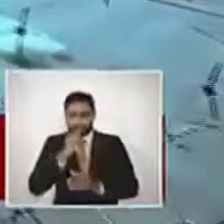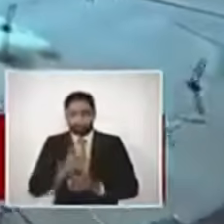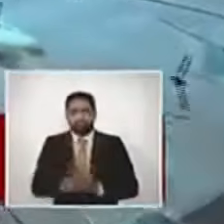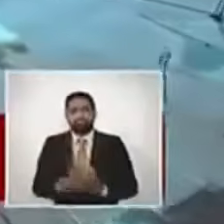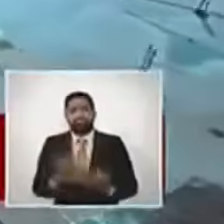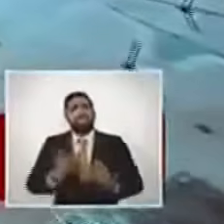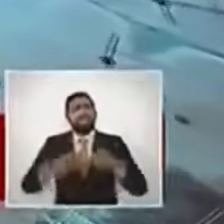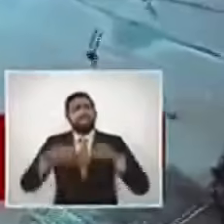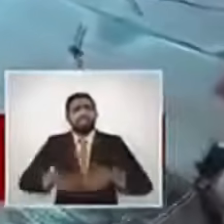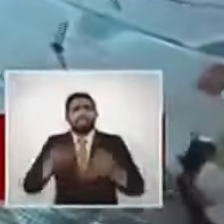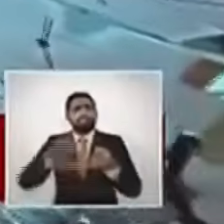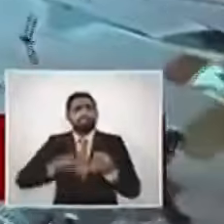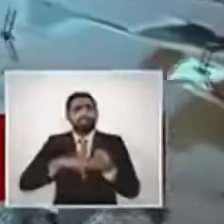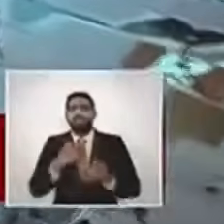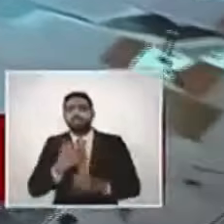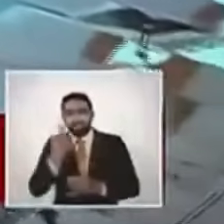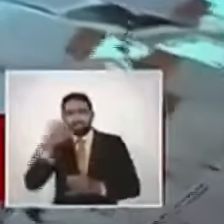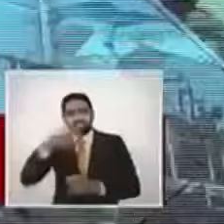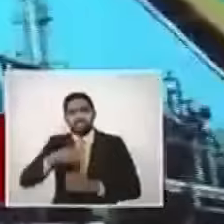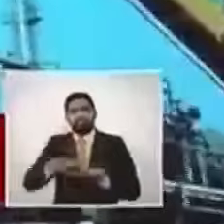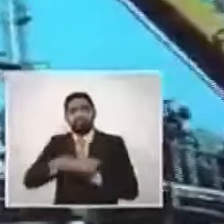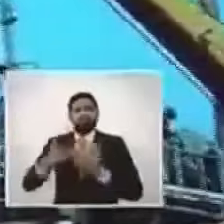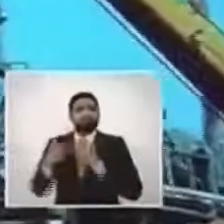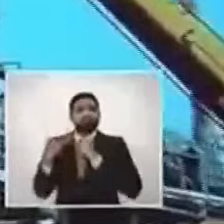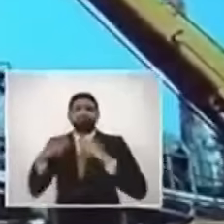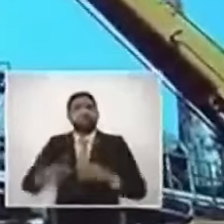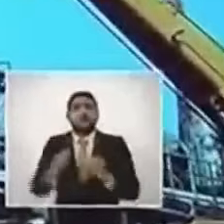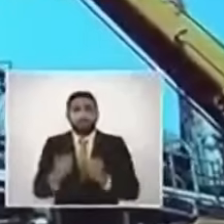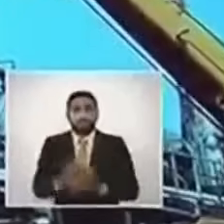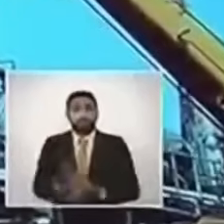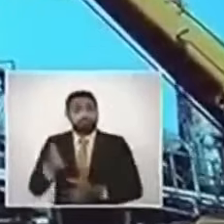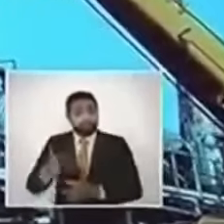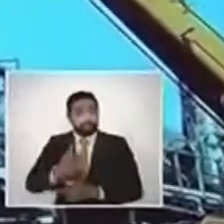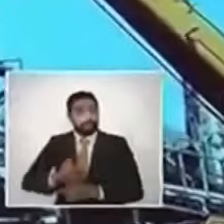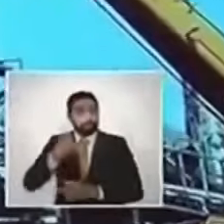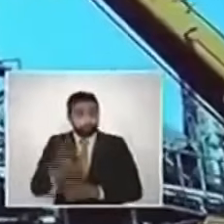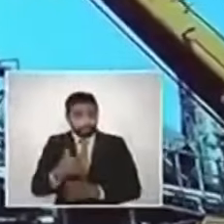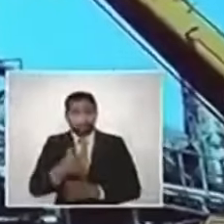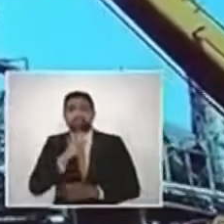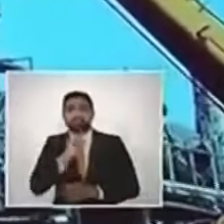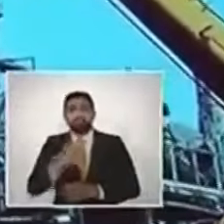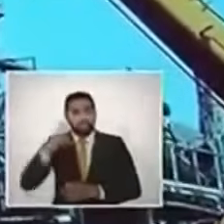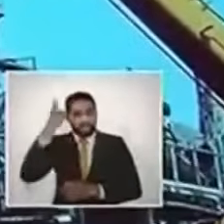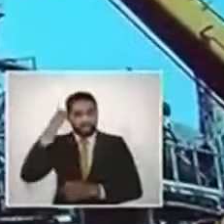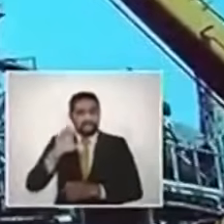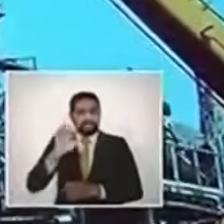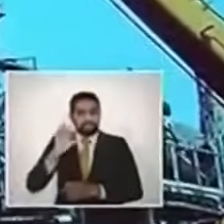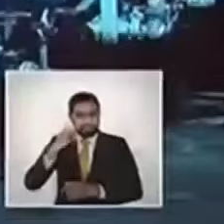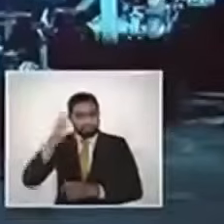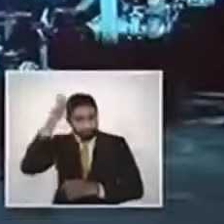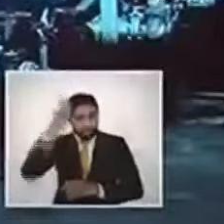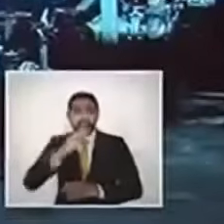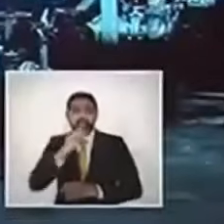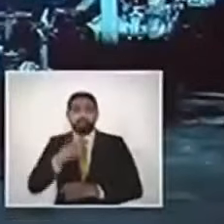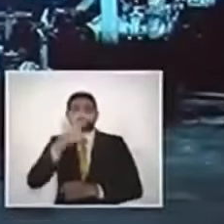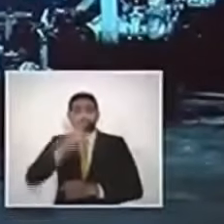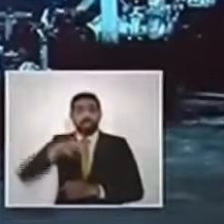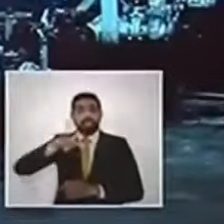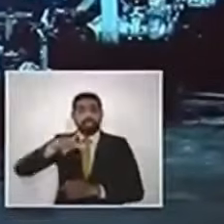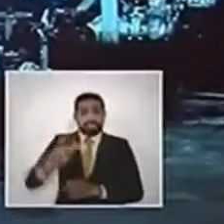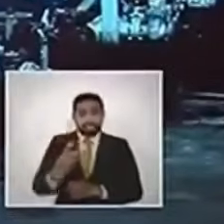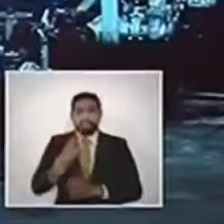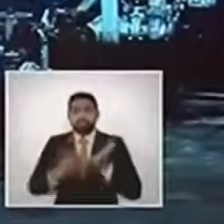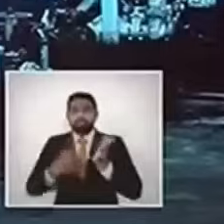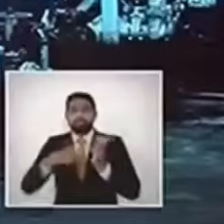refinery? This has the capacity to refine oil, crude oil, of about 5,200 metric tons. But now, petrol and diesel is